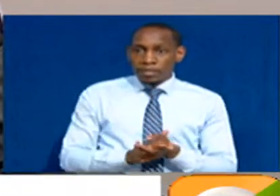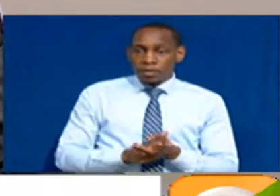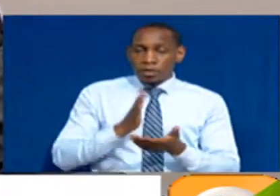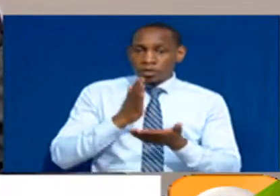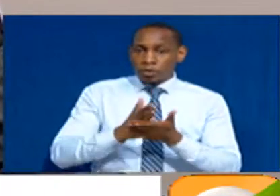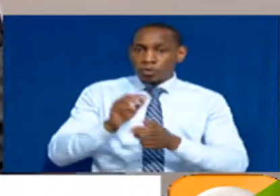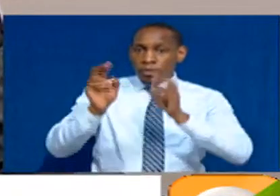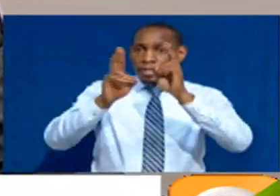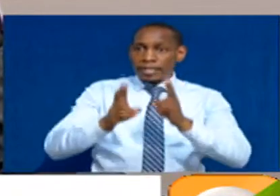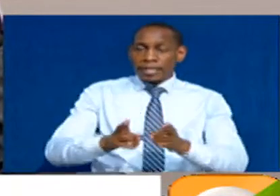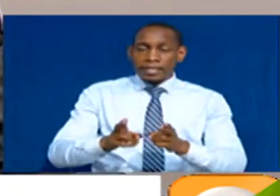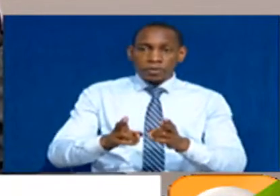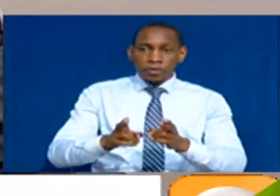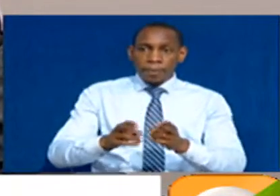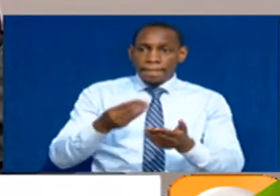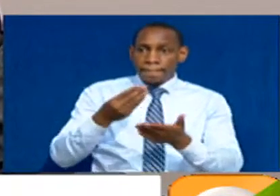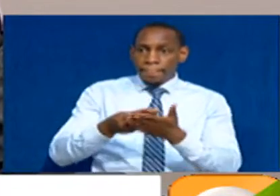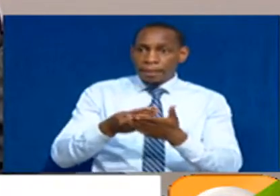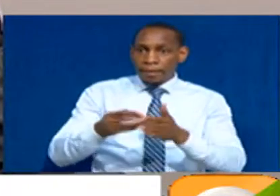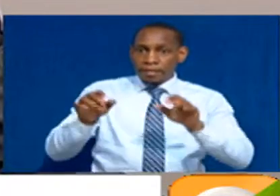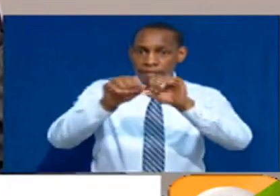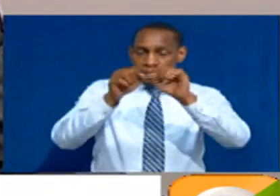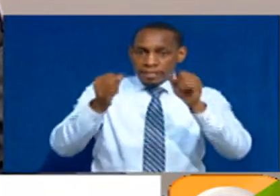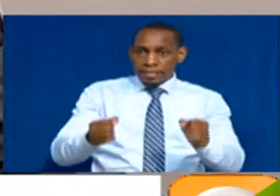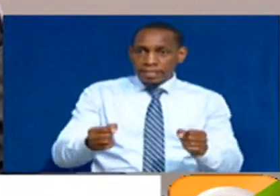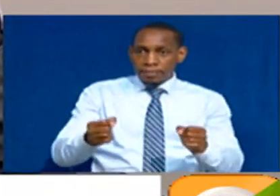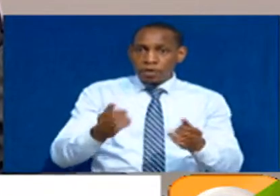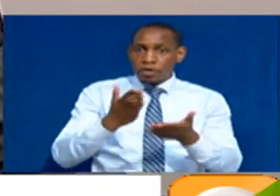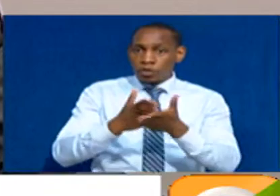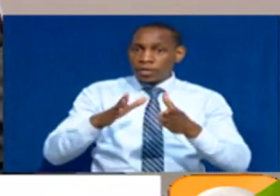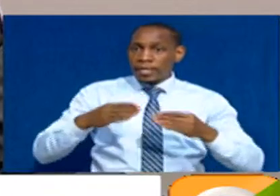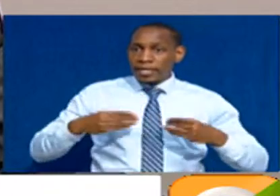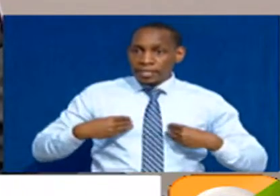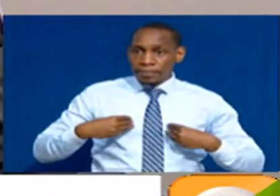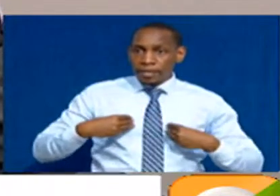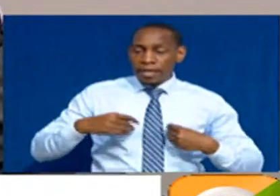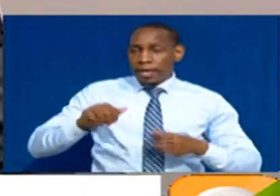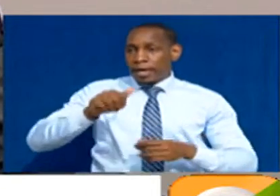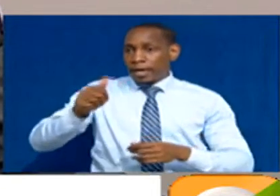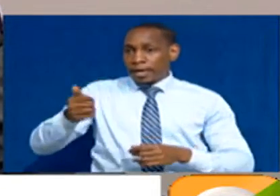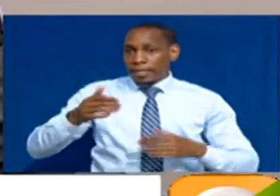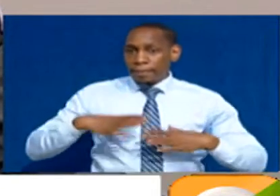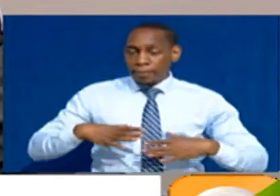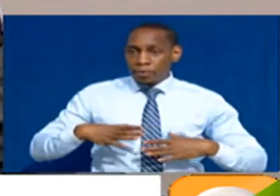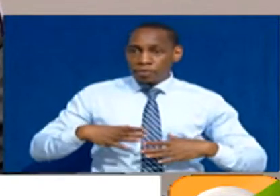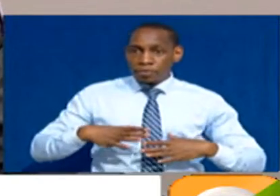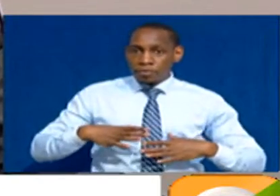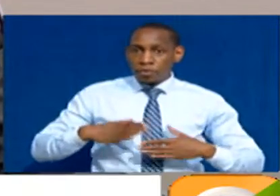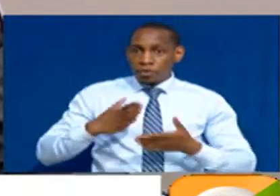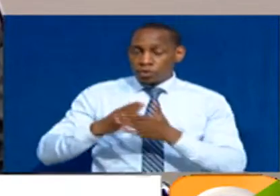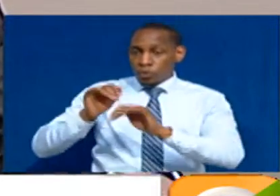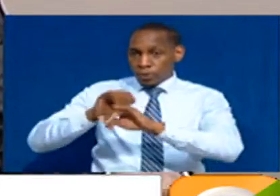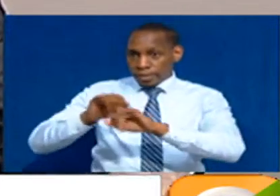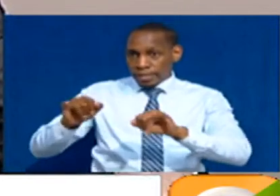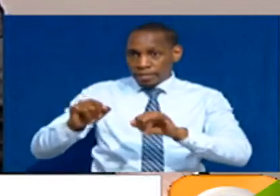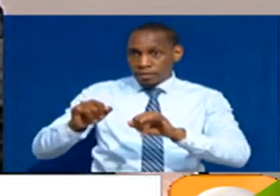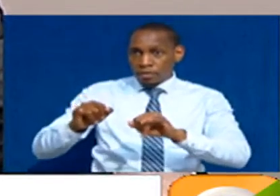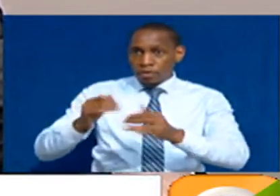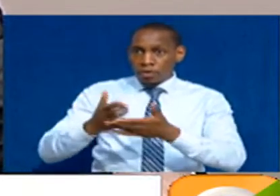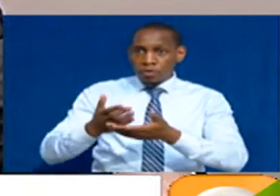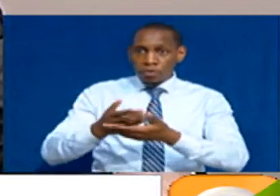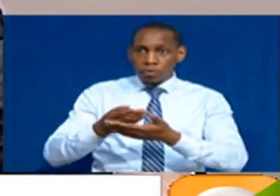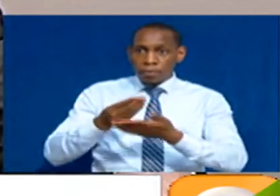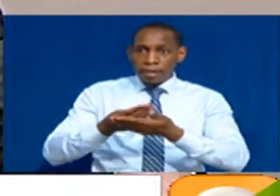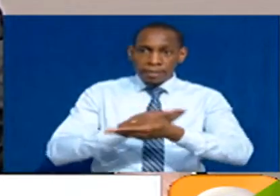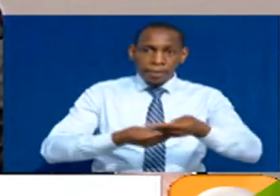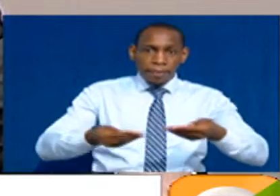is an international financial system that allows others, people who are clean, to commingle